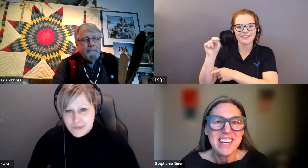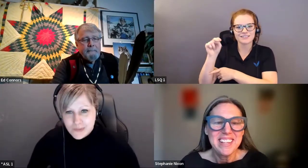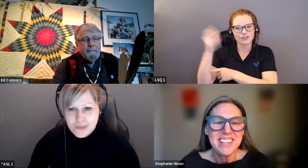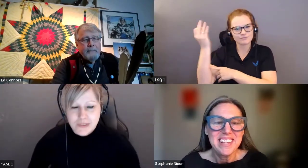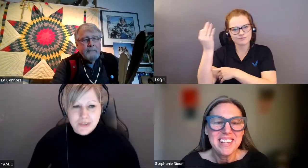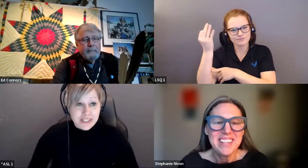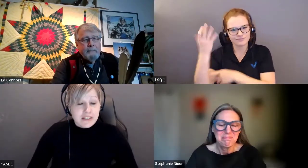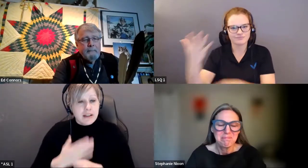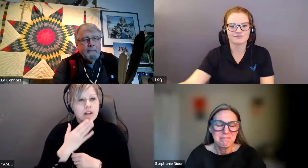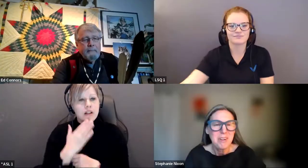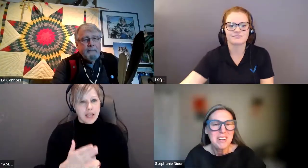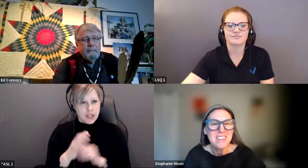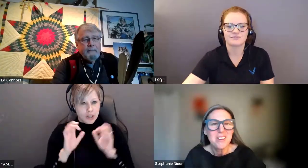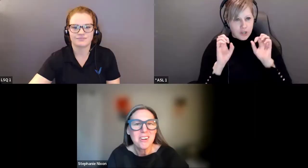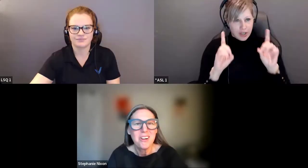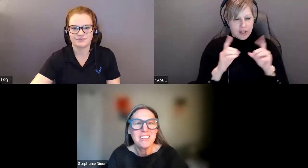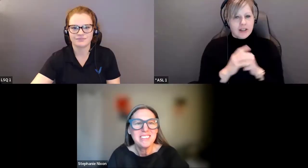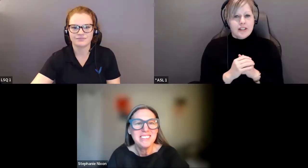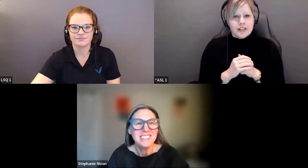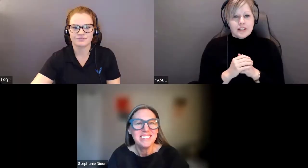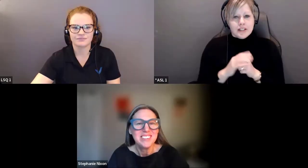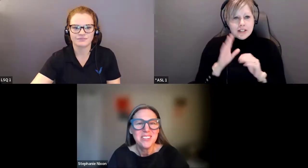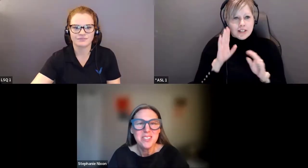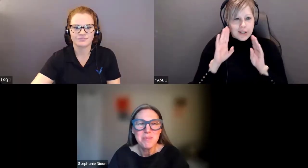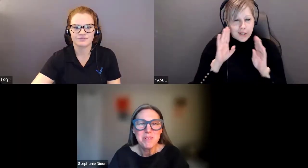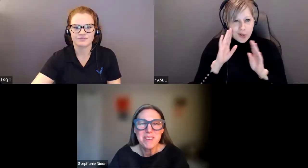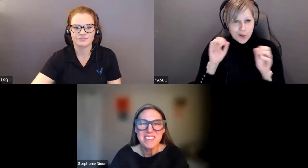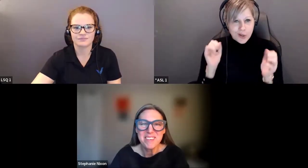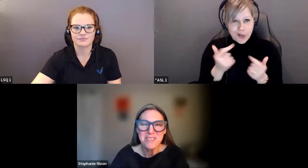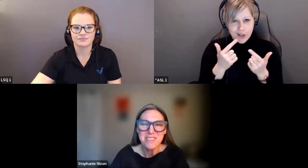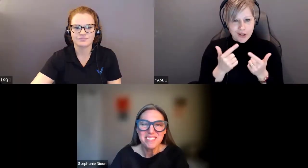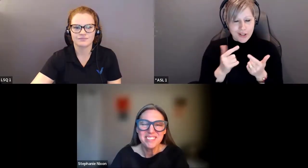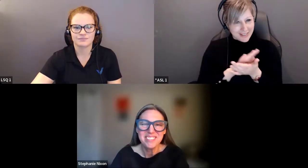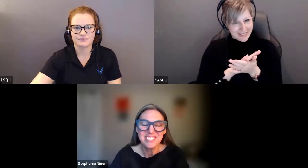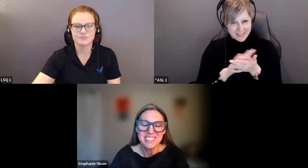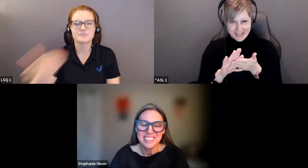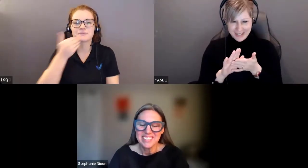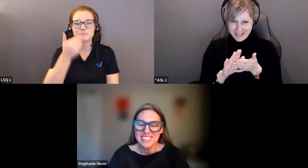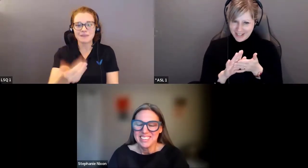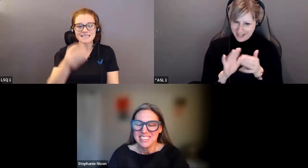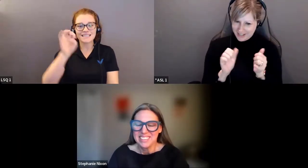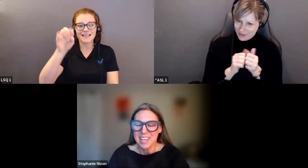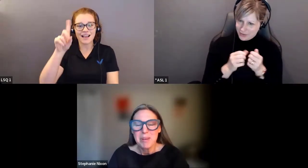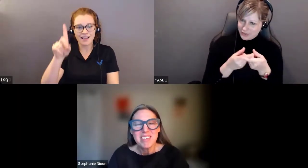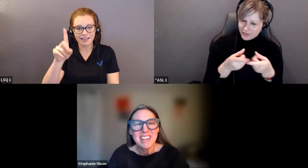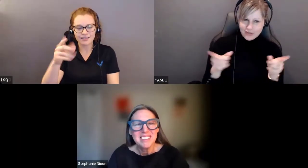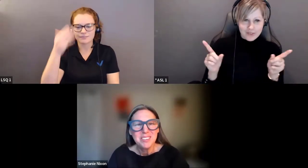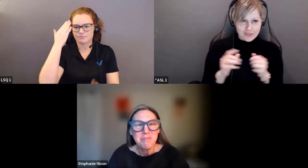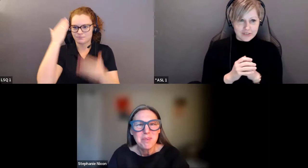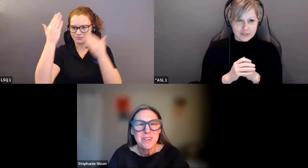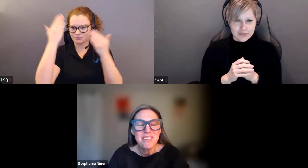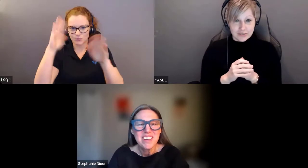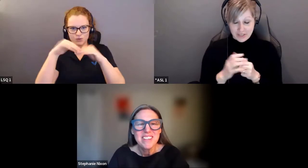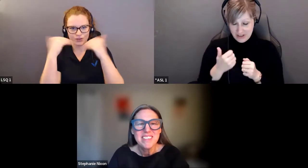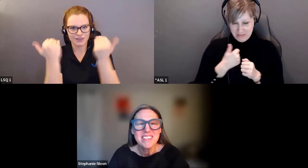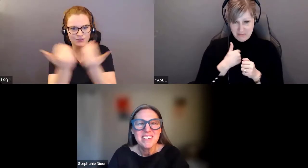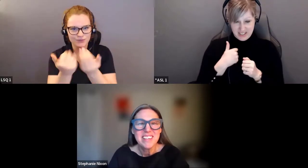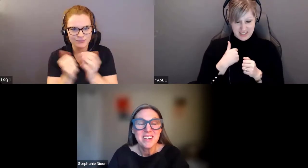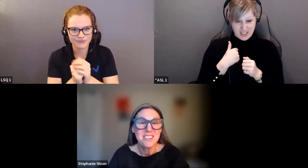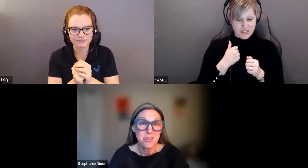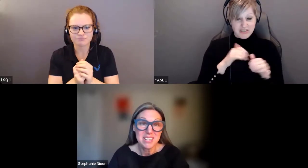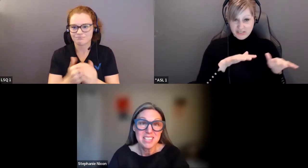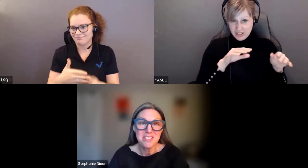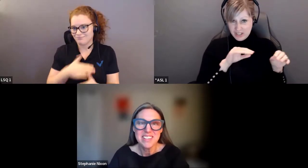Thank you, Ed. Greetings all. Good to be with you. I'm a settler, born and